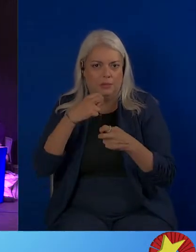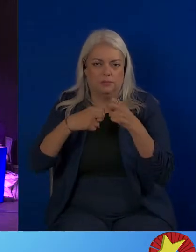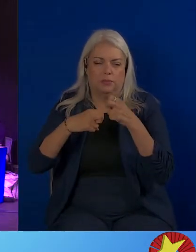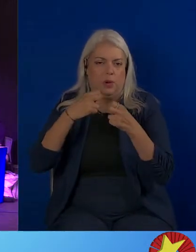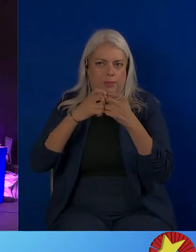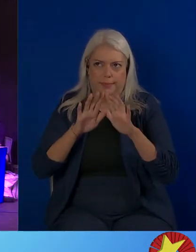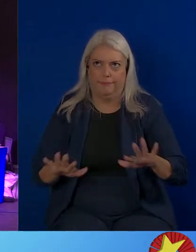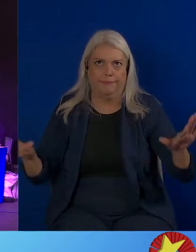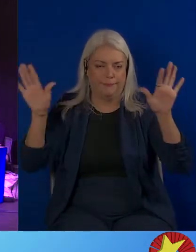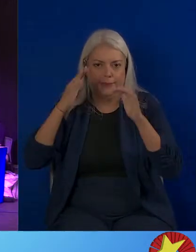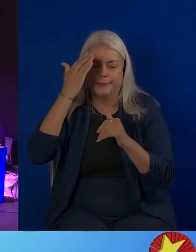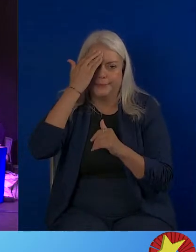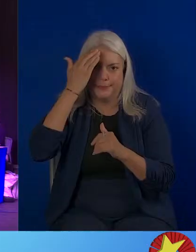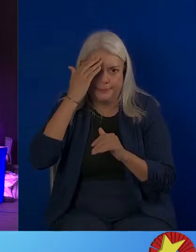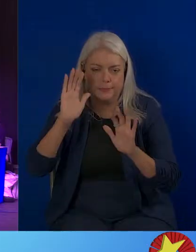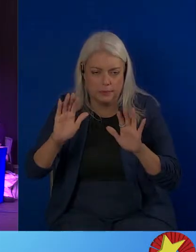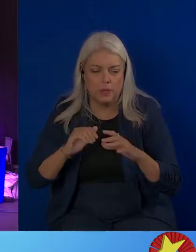far-reaching.